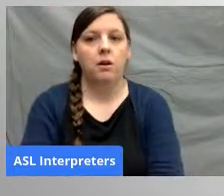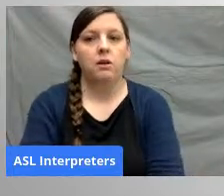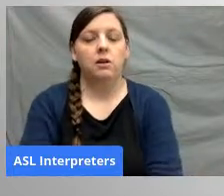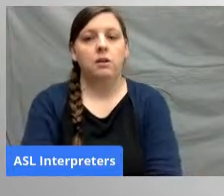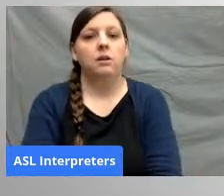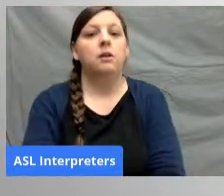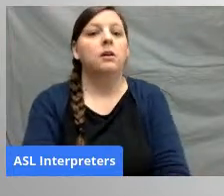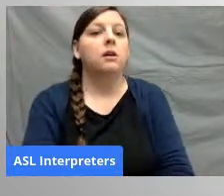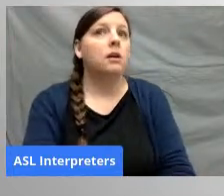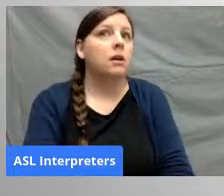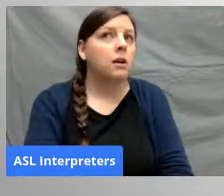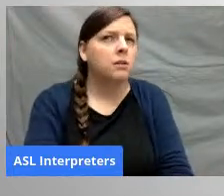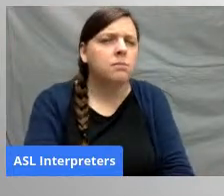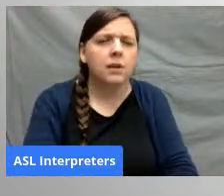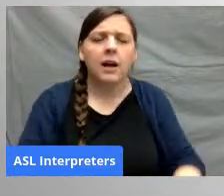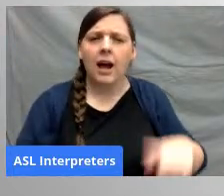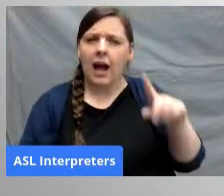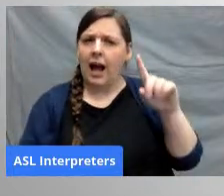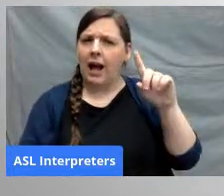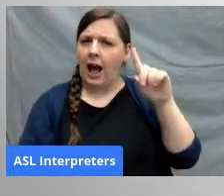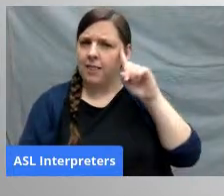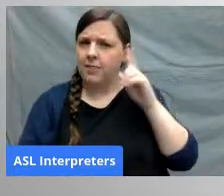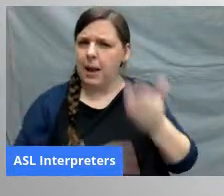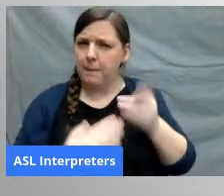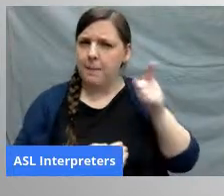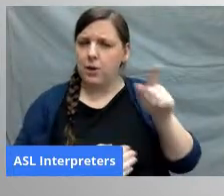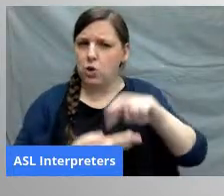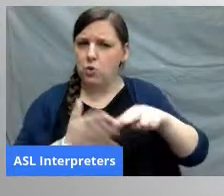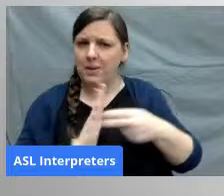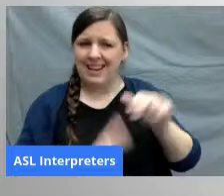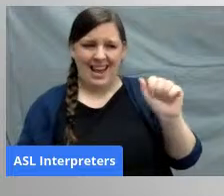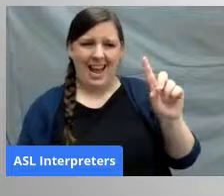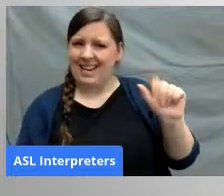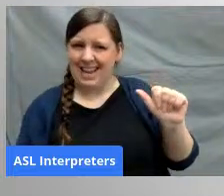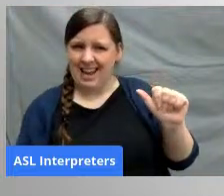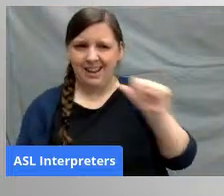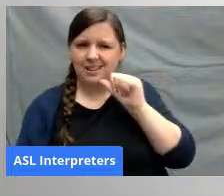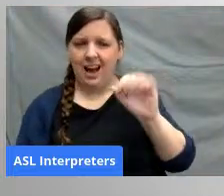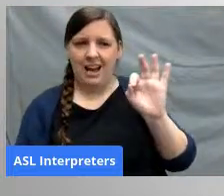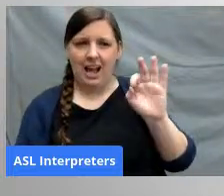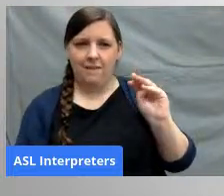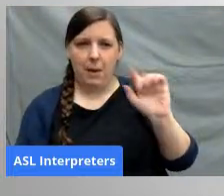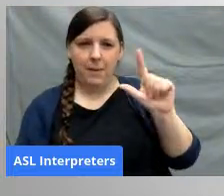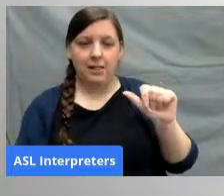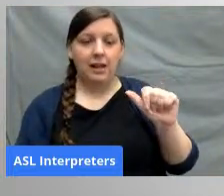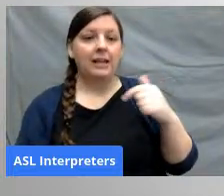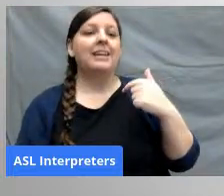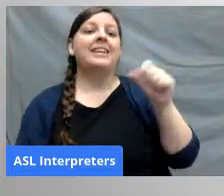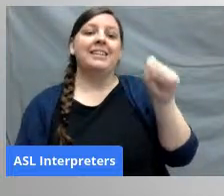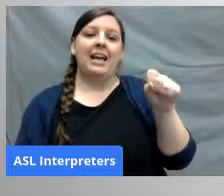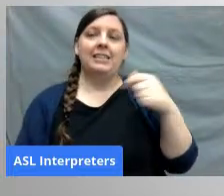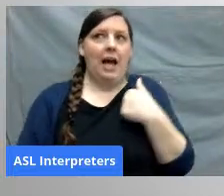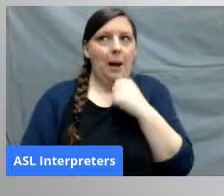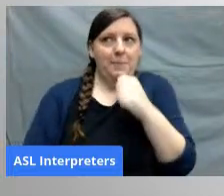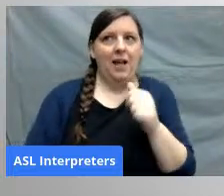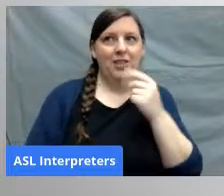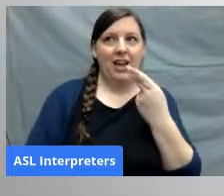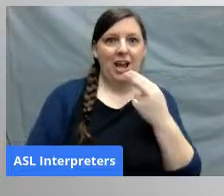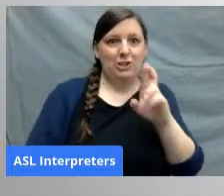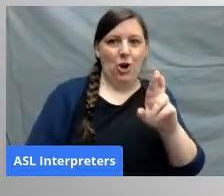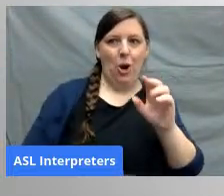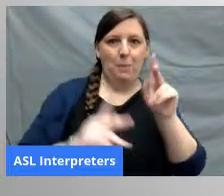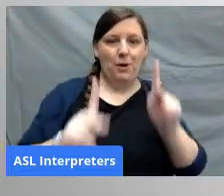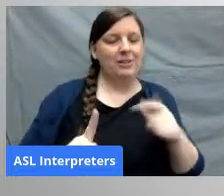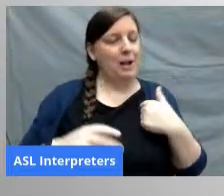I think maybe you mean ADA rather than FMLA. Yes, I'm sorry. Thank Yes. you. I'm not the HR person. I'm doing my best, Mike. Yes. Yes, and I No, did that's it